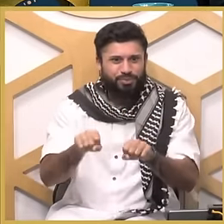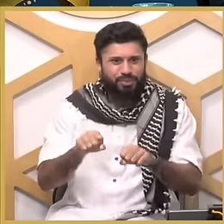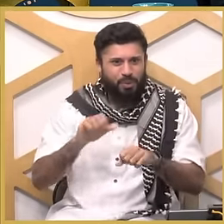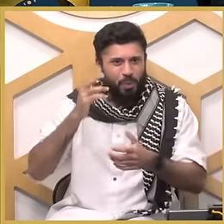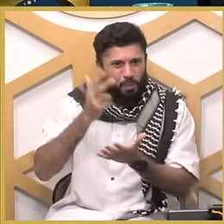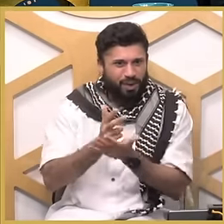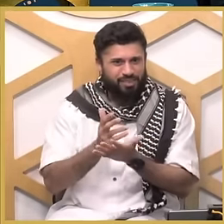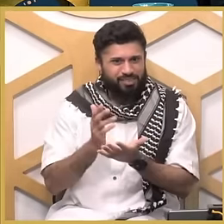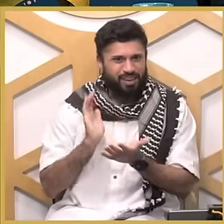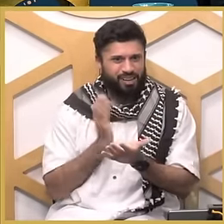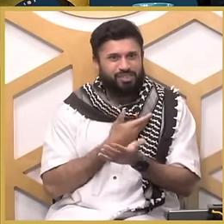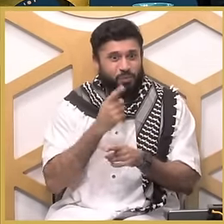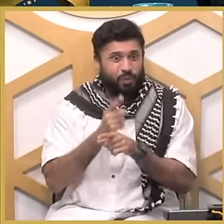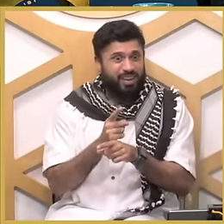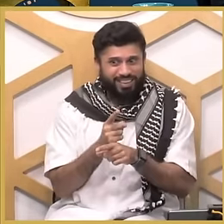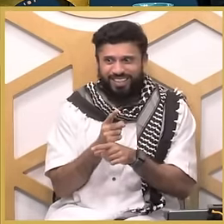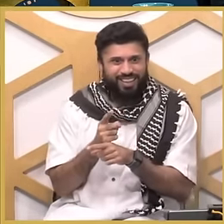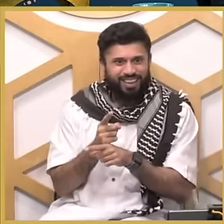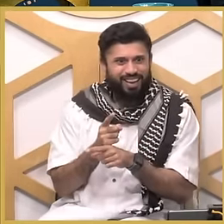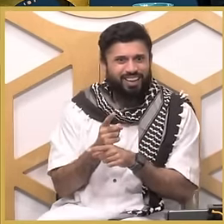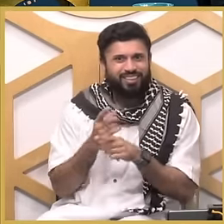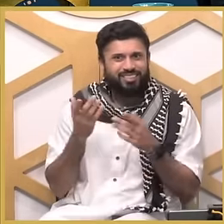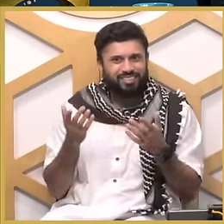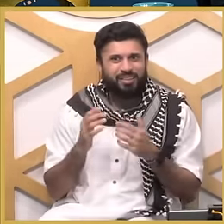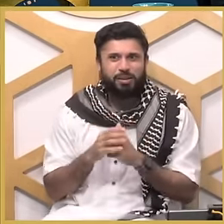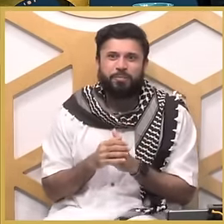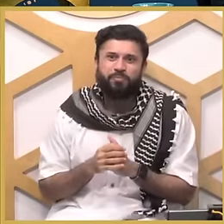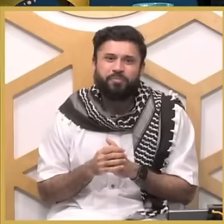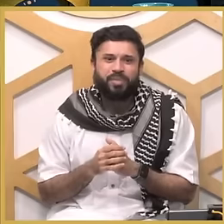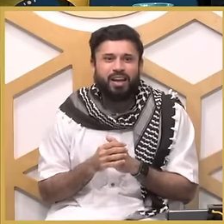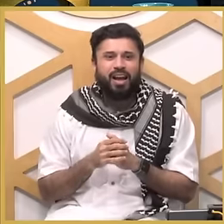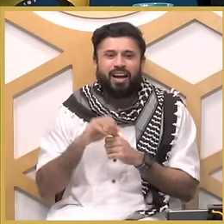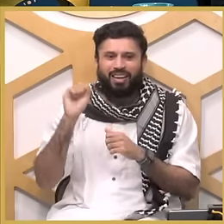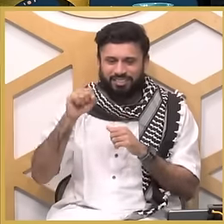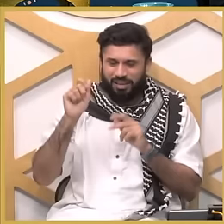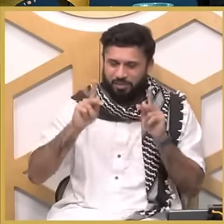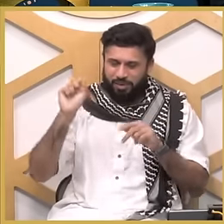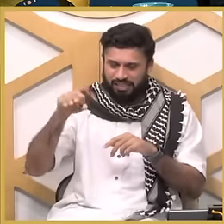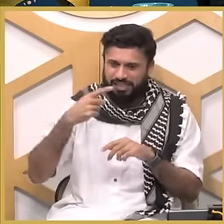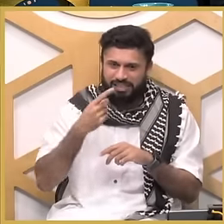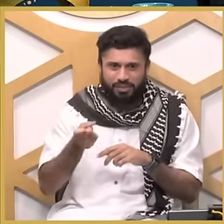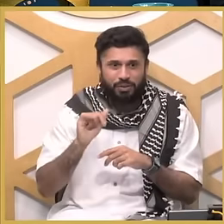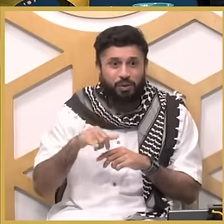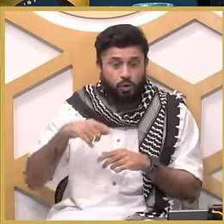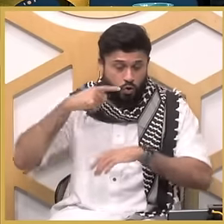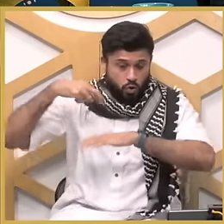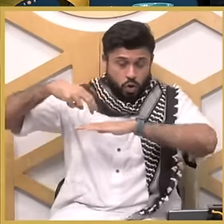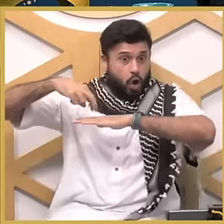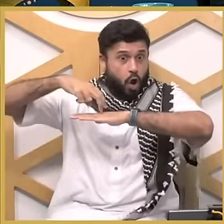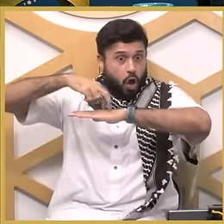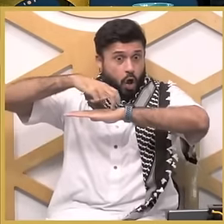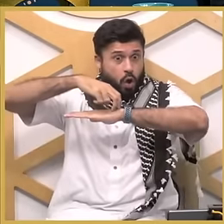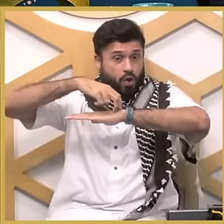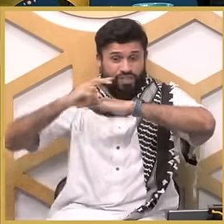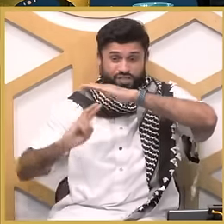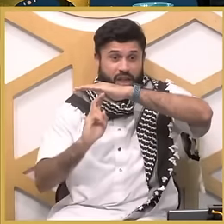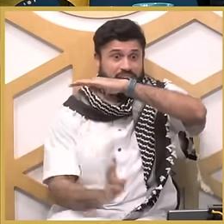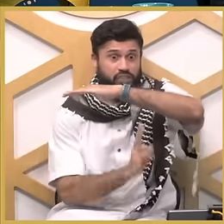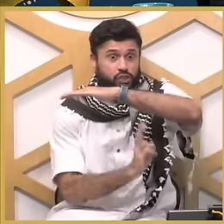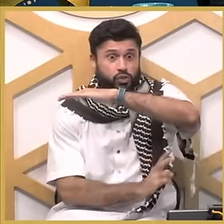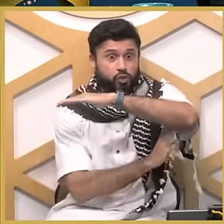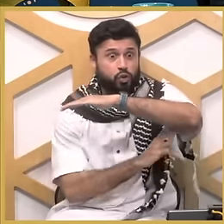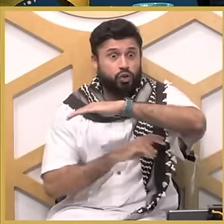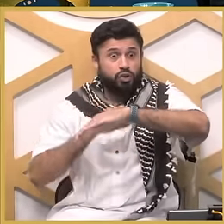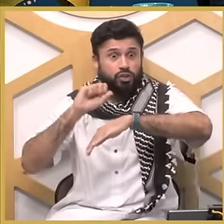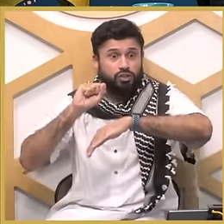as I can cross over the bridge in any way, in any capacity, I'm happy with that. I've never met a person like that. Allah musta'an. I mean, I hope they're